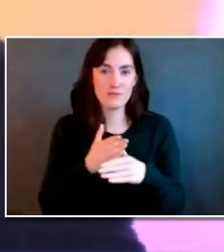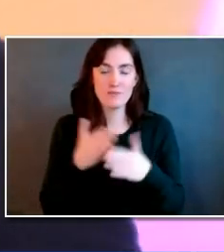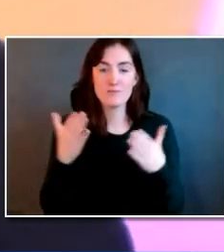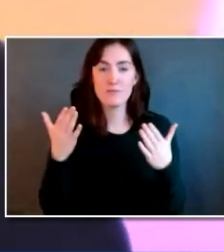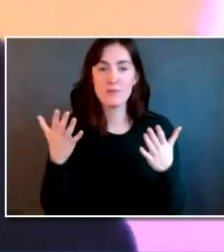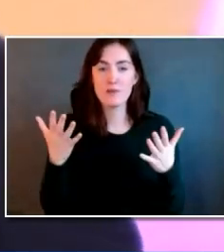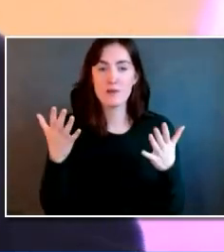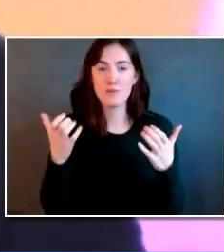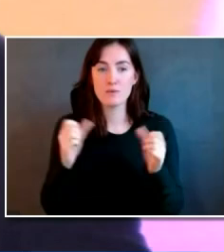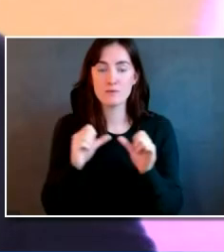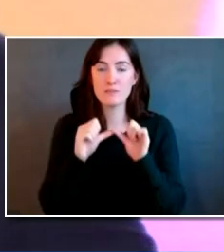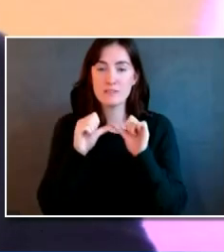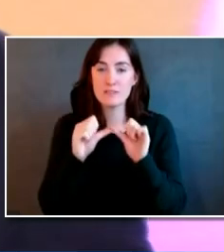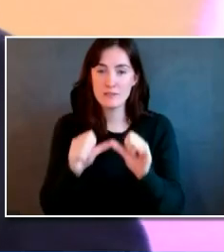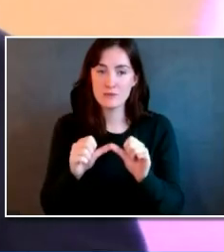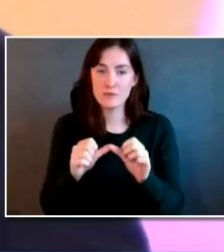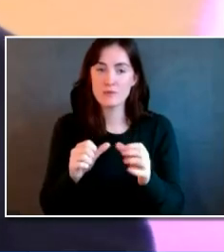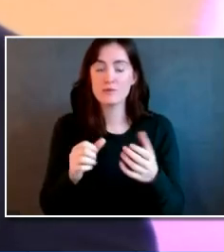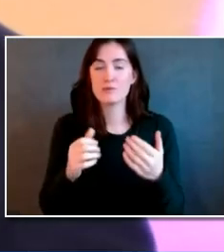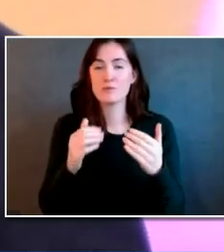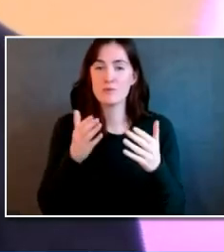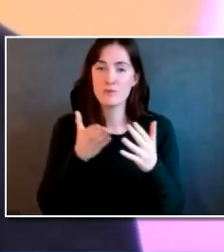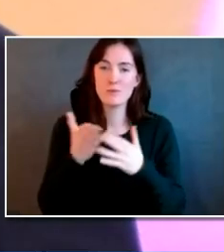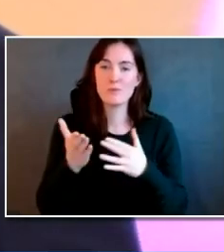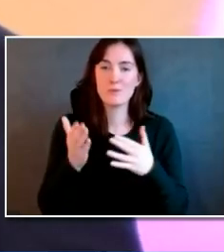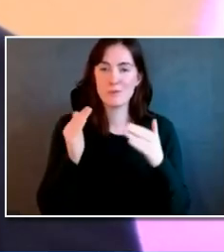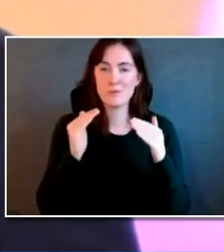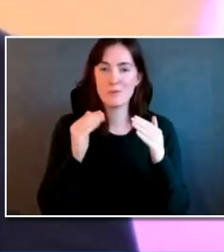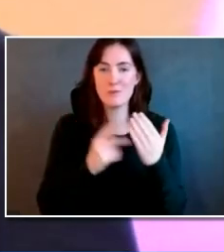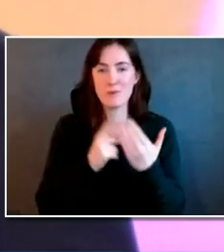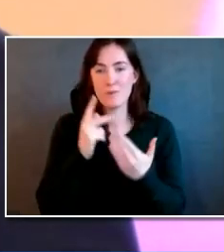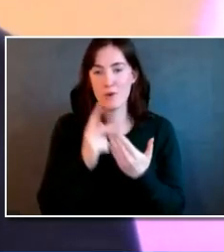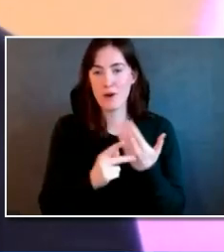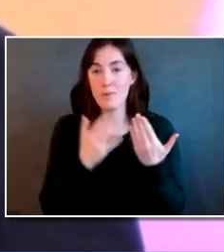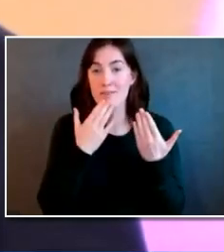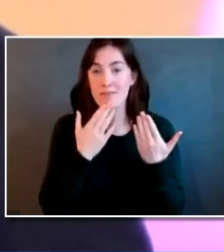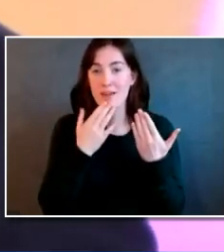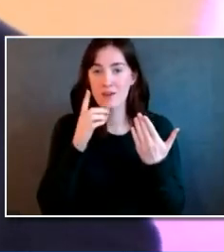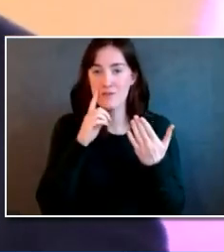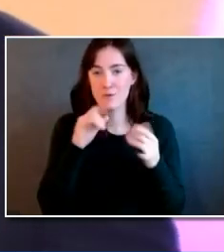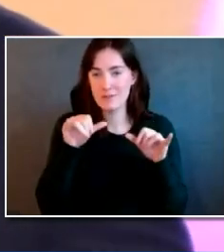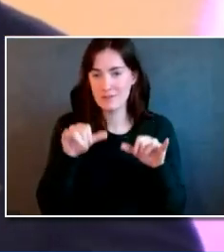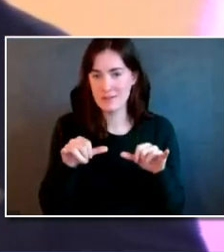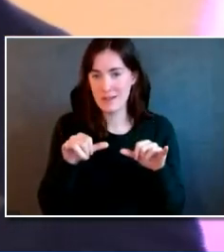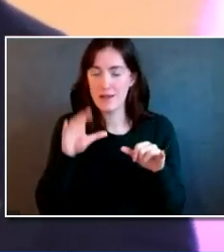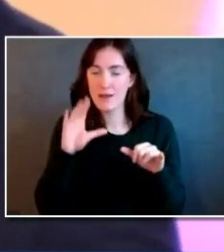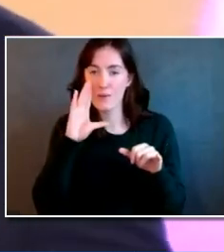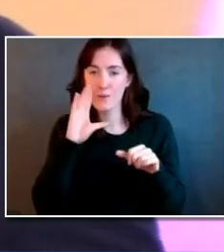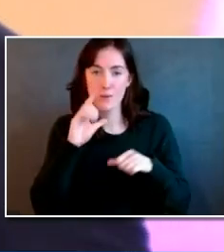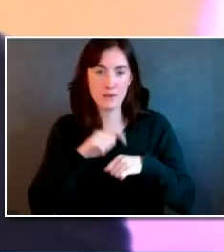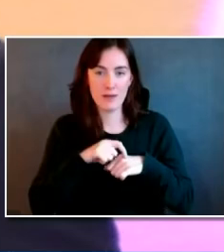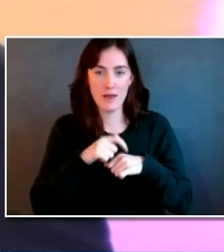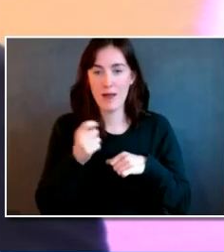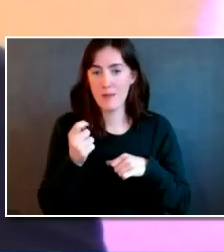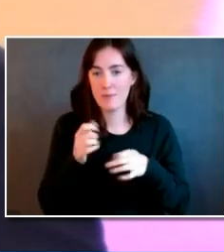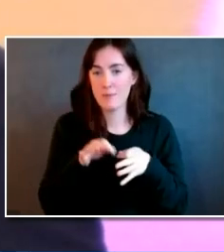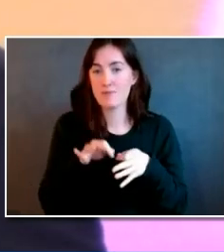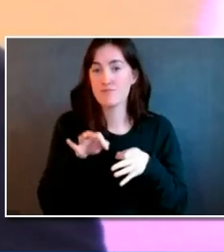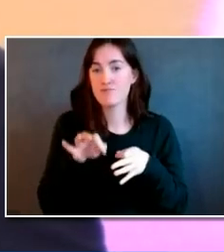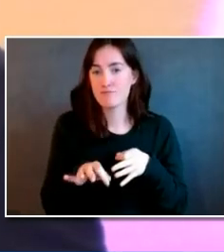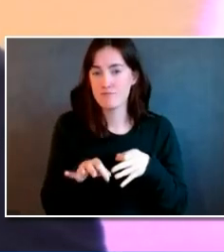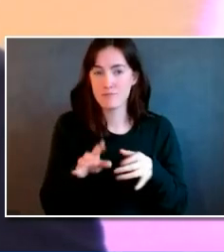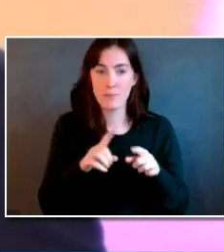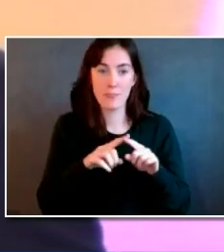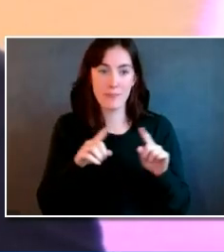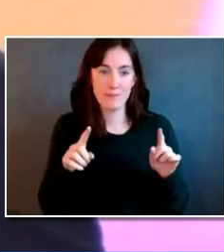further to our program. Thank you all for staying with us. We know we're a little bit over time, but it's all